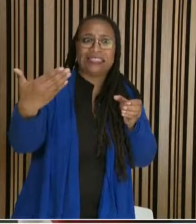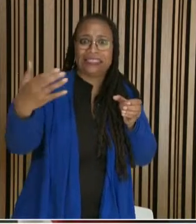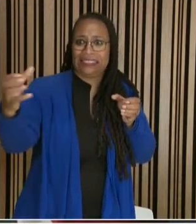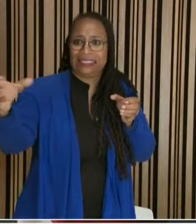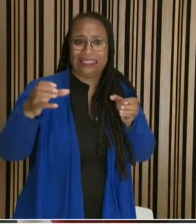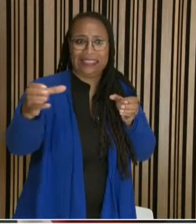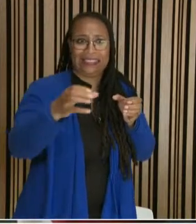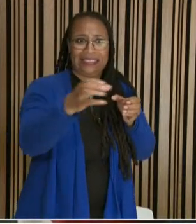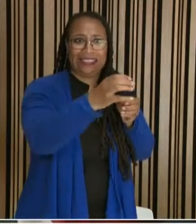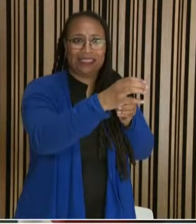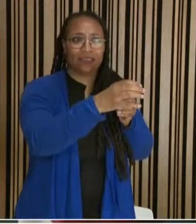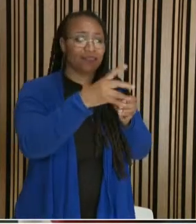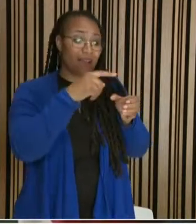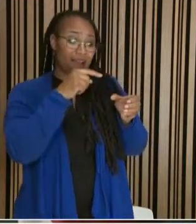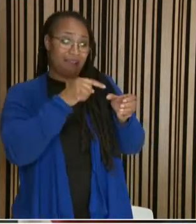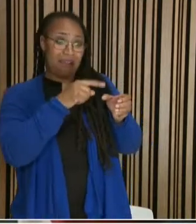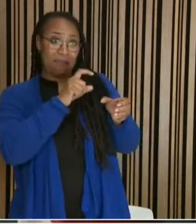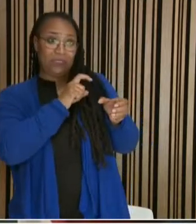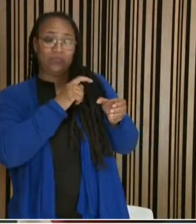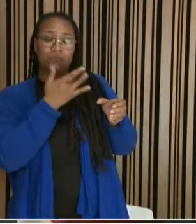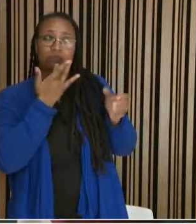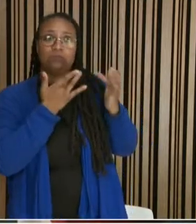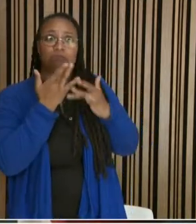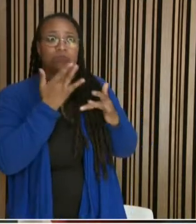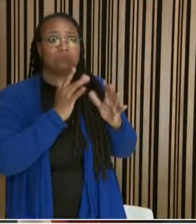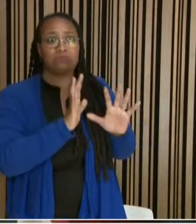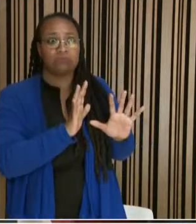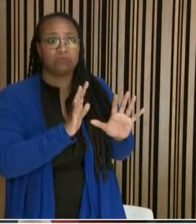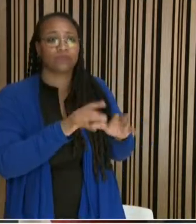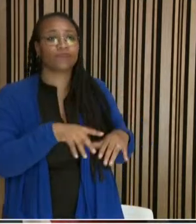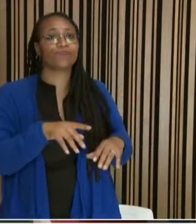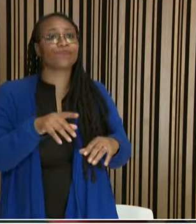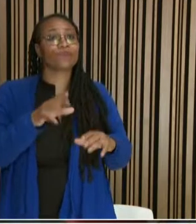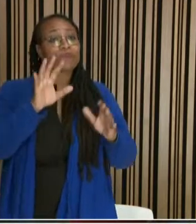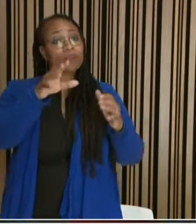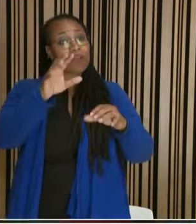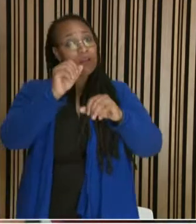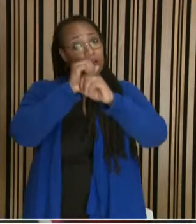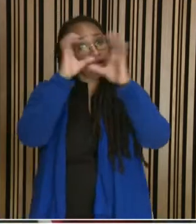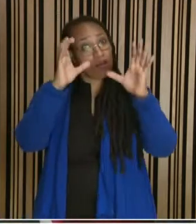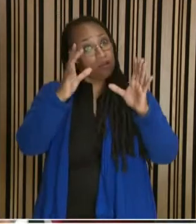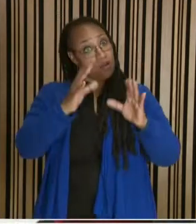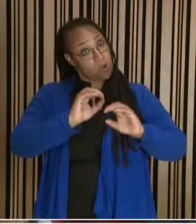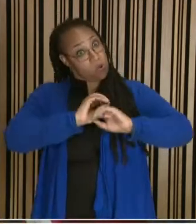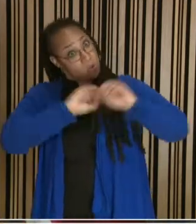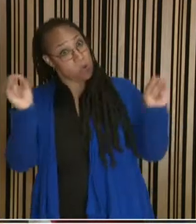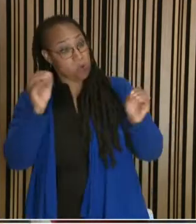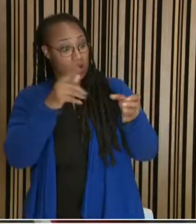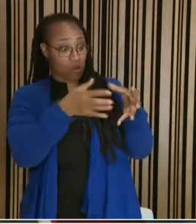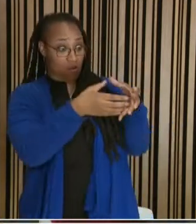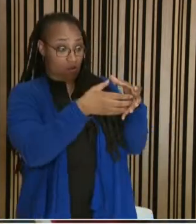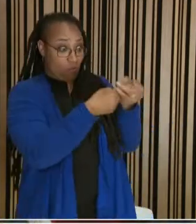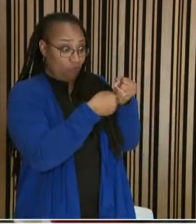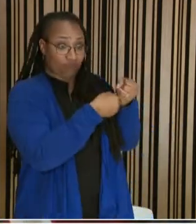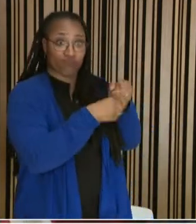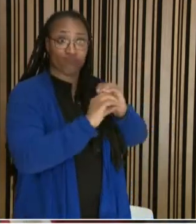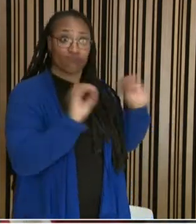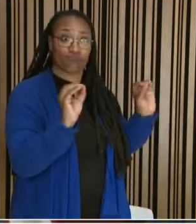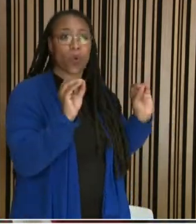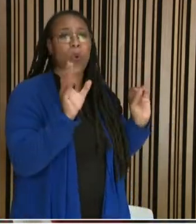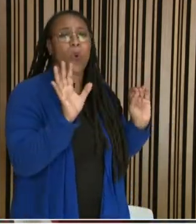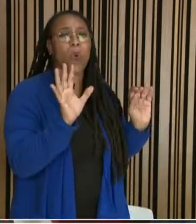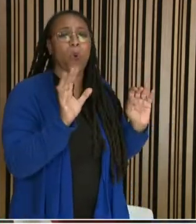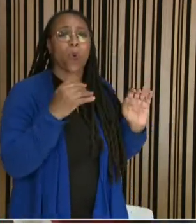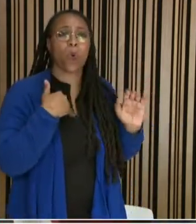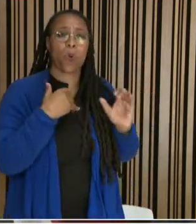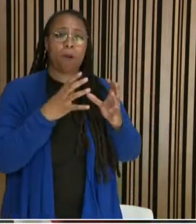we don't have police presence in the downtown, because we certainly do. But to have enhanced presence, I